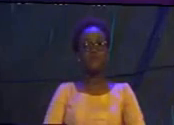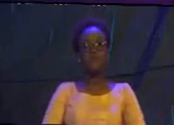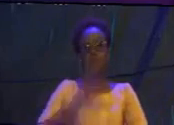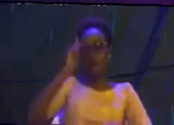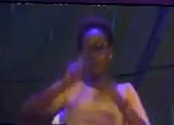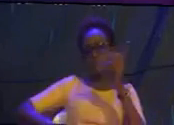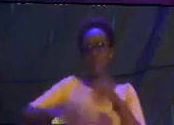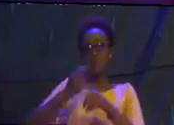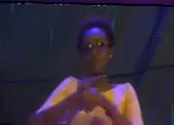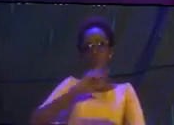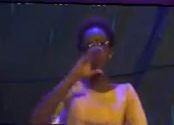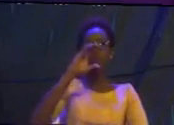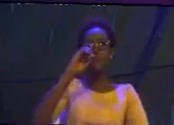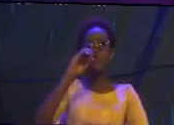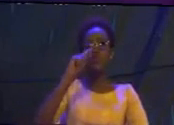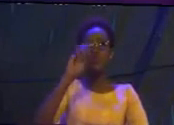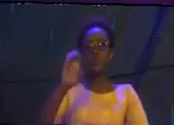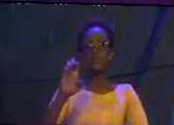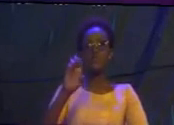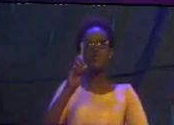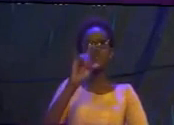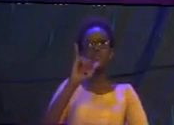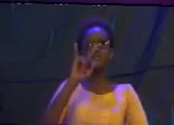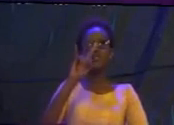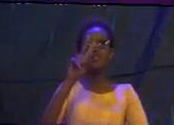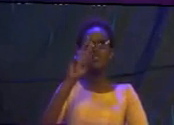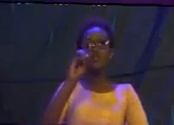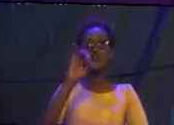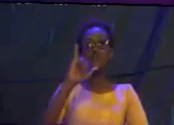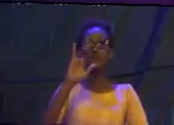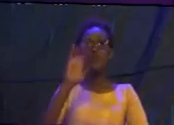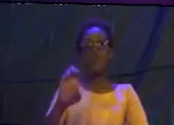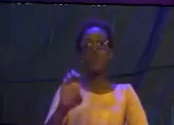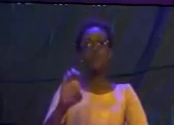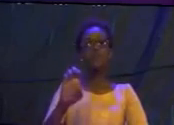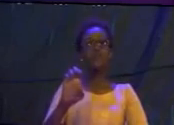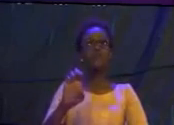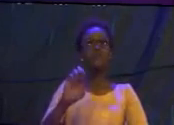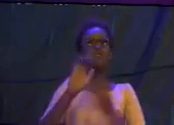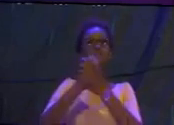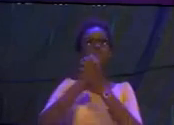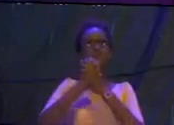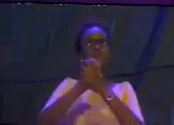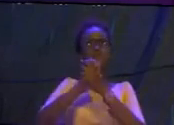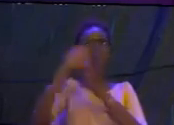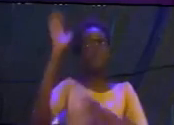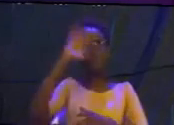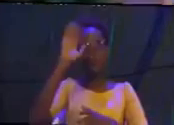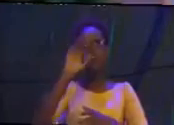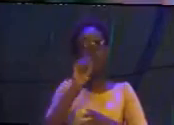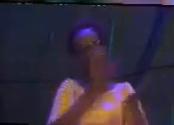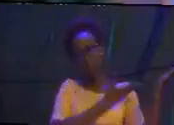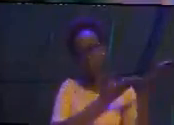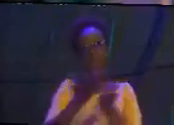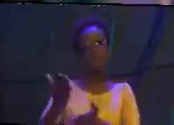Côte d'Ivoire. Dufite bene datovye Côte d'Ivoire. Barahari bahageze. Is the delegation from Ivory Coast here? They are there. Karibu